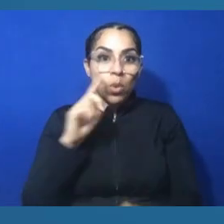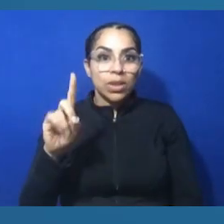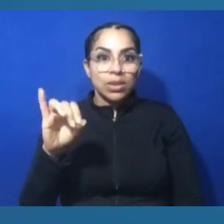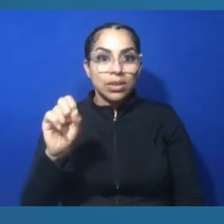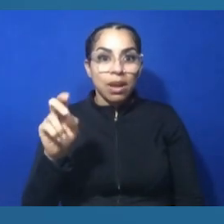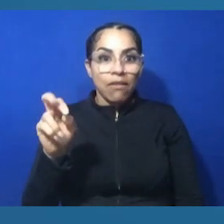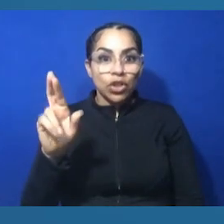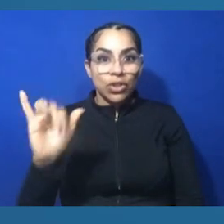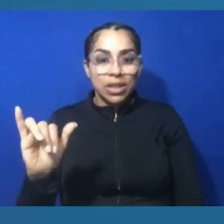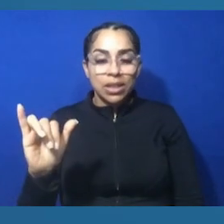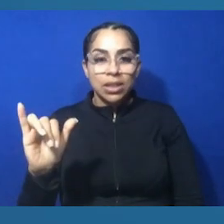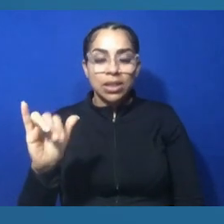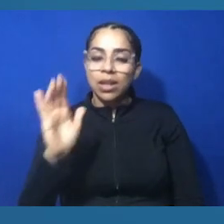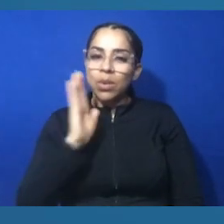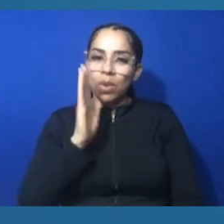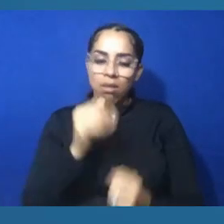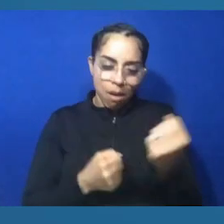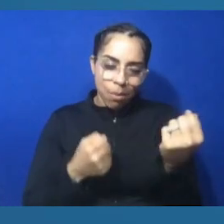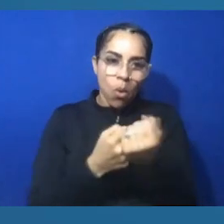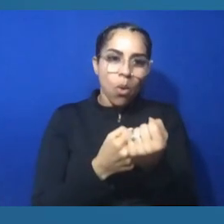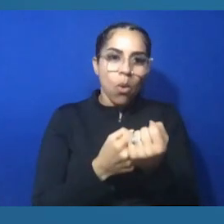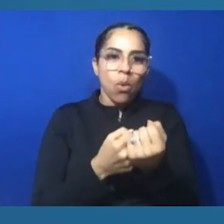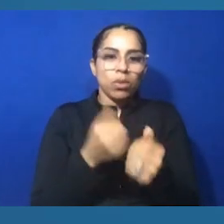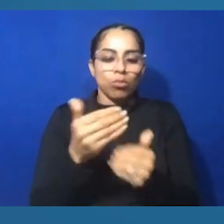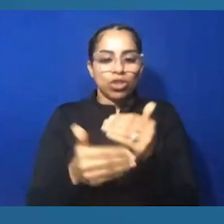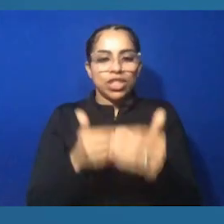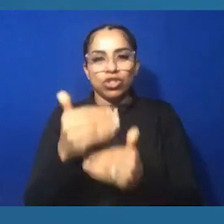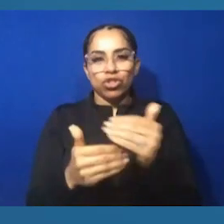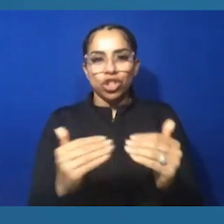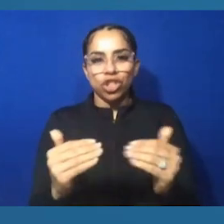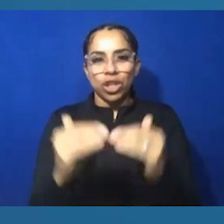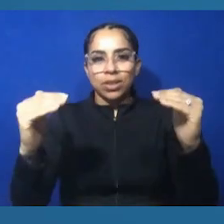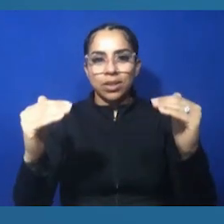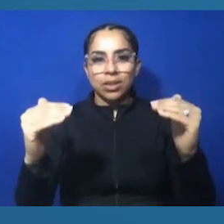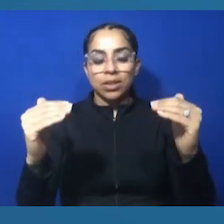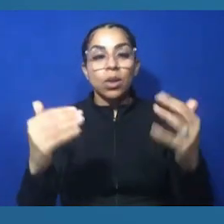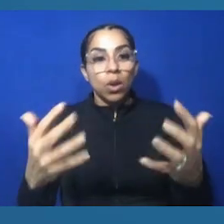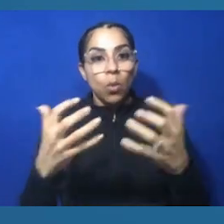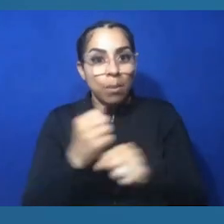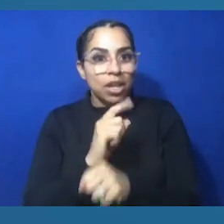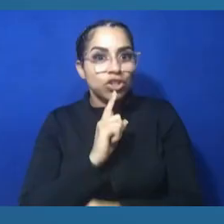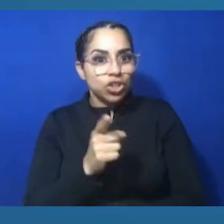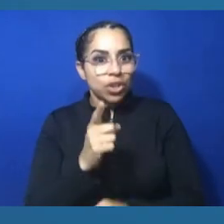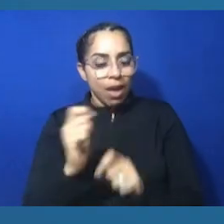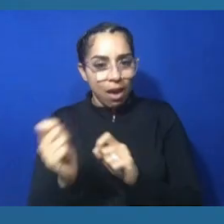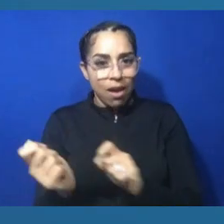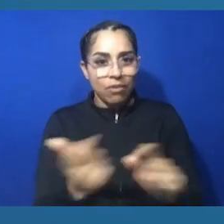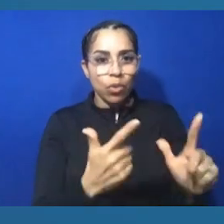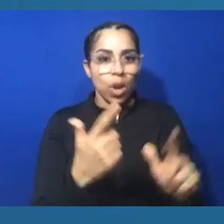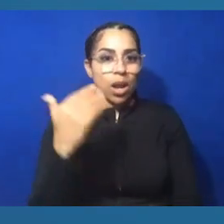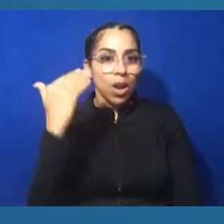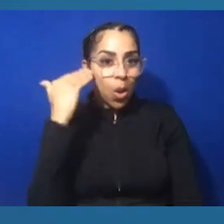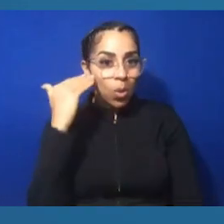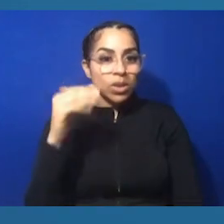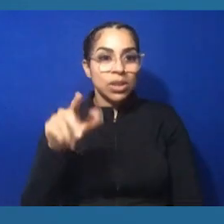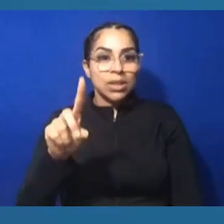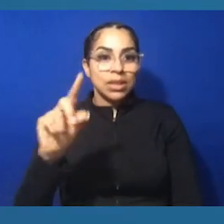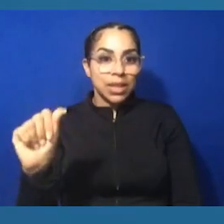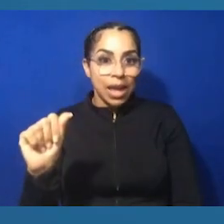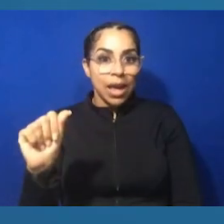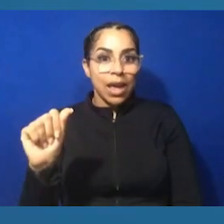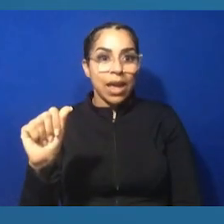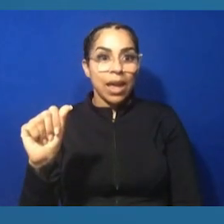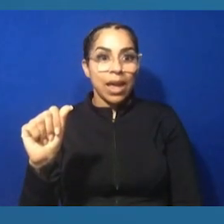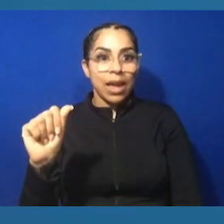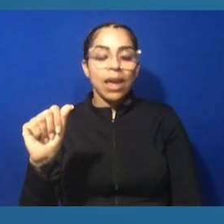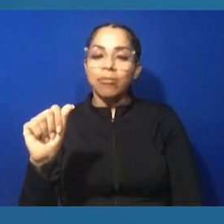it upholds procedural justice. And we want to make sure that everybody knows that the DA is in the business